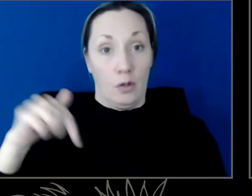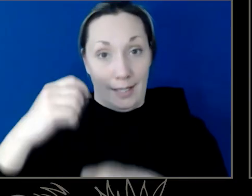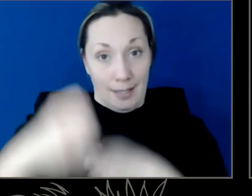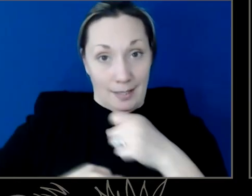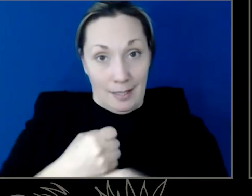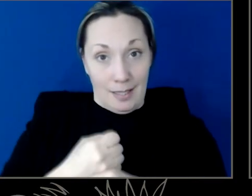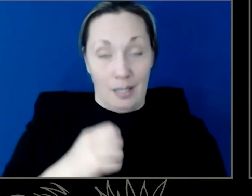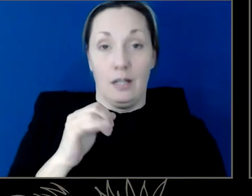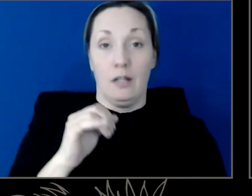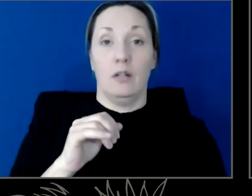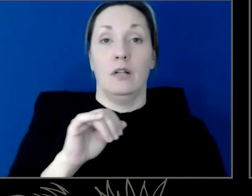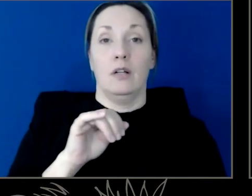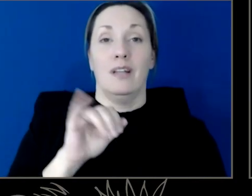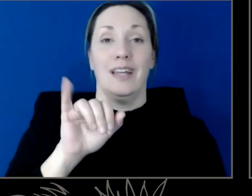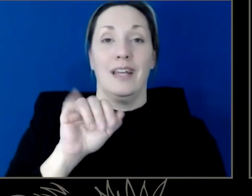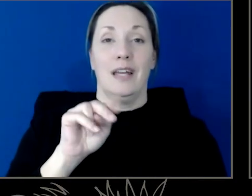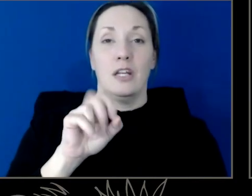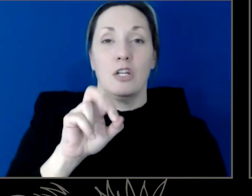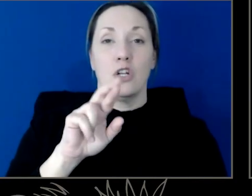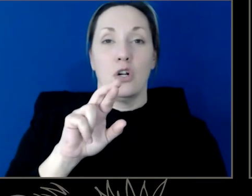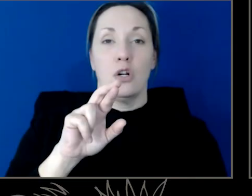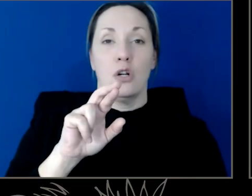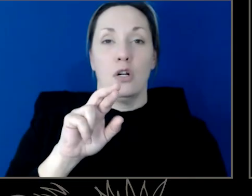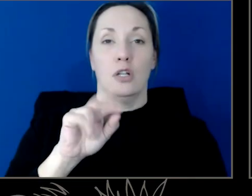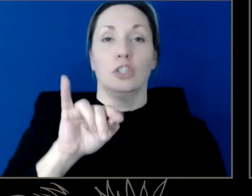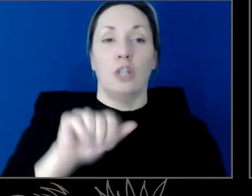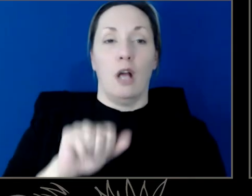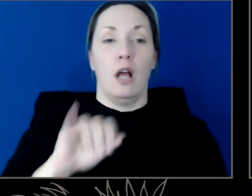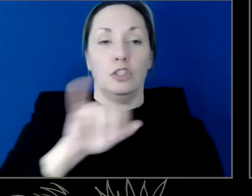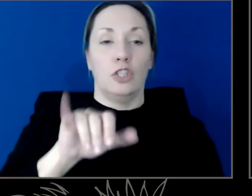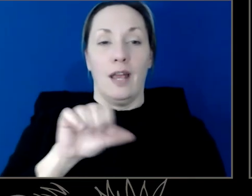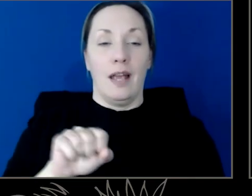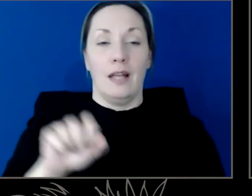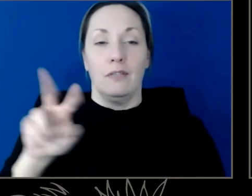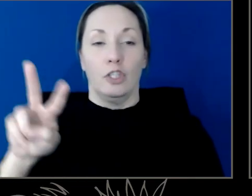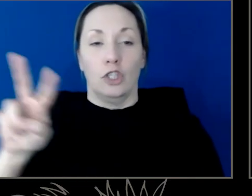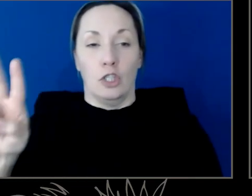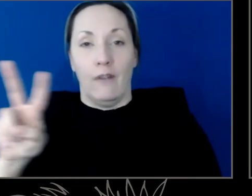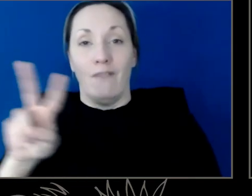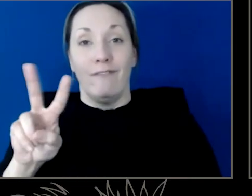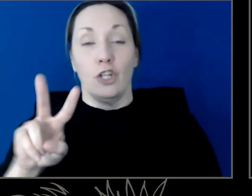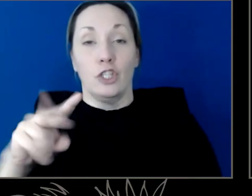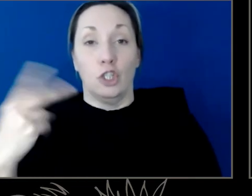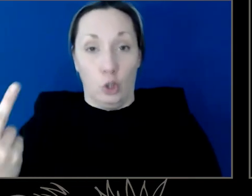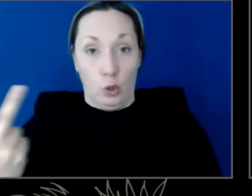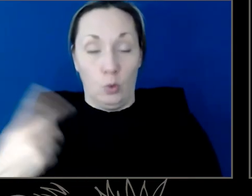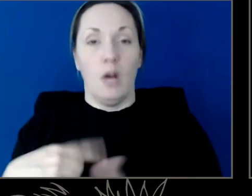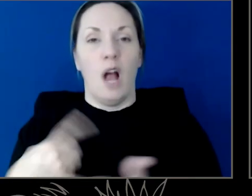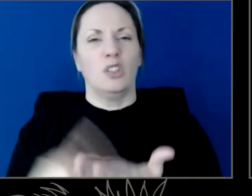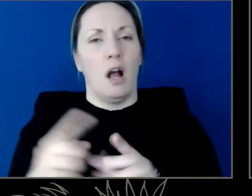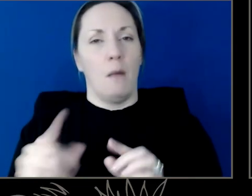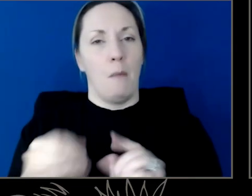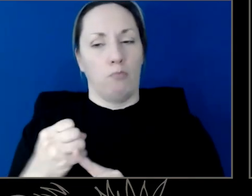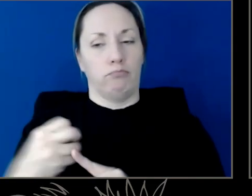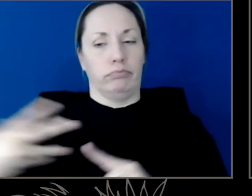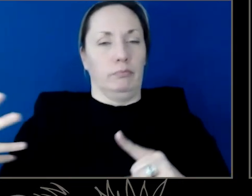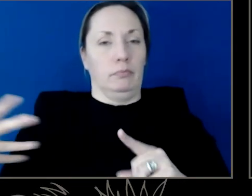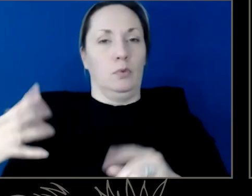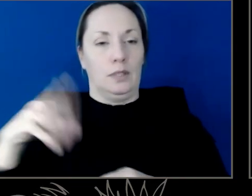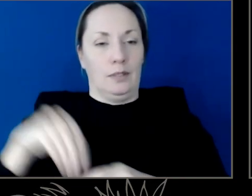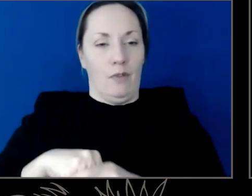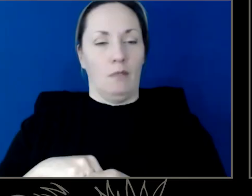Earlier this year, InertiaJS version 2 came out of beta, so I'll talk a little bit about new features with version